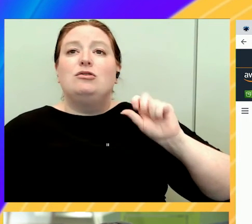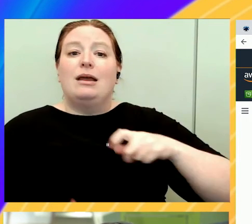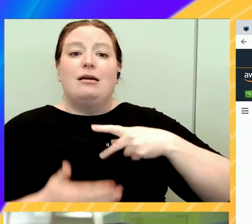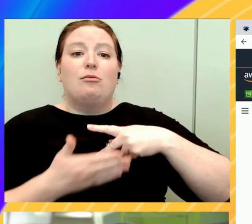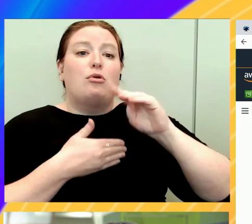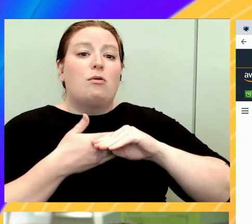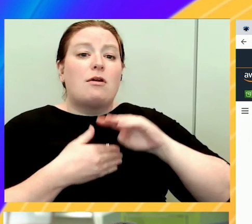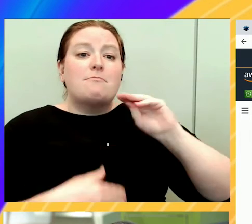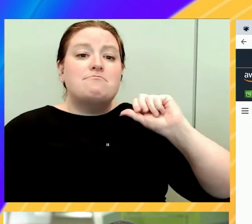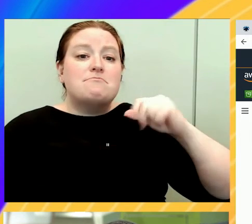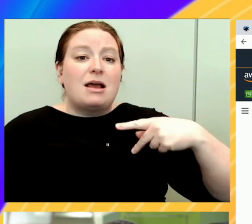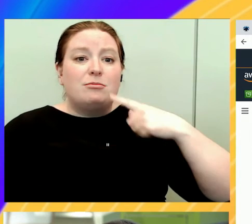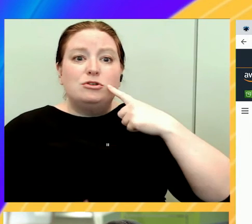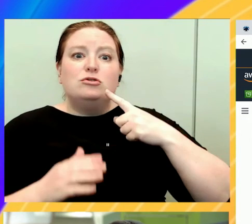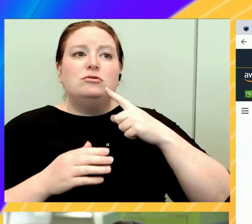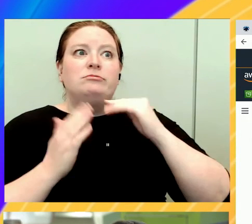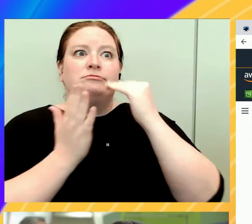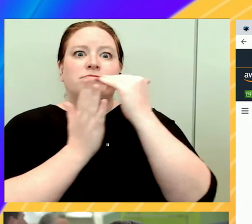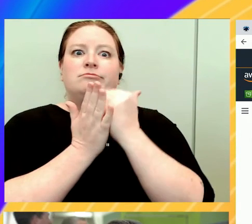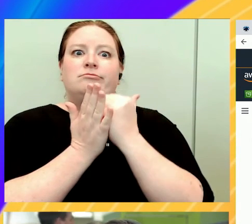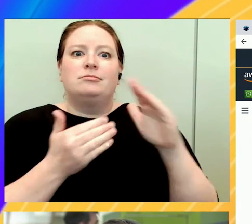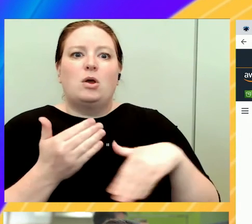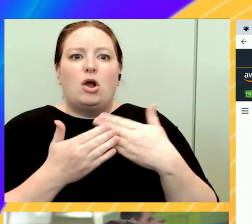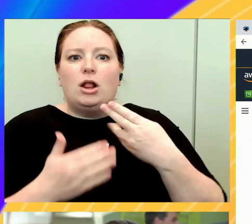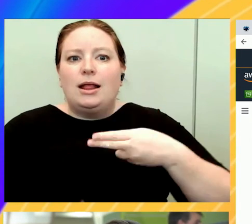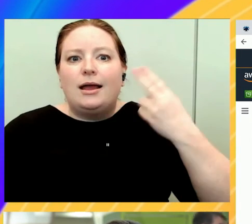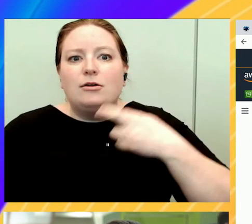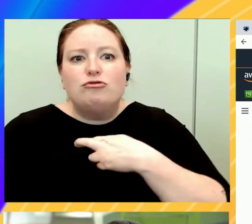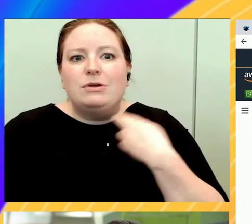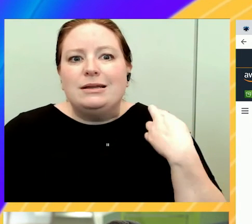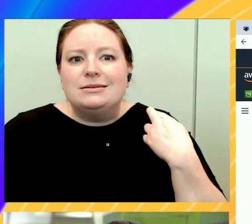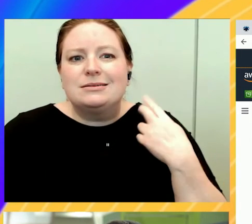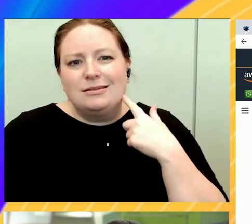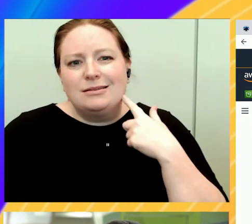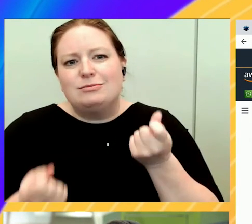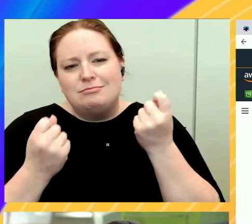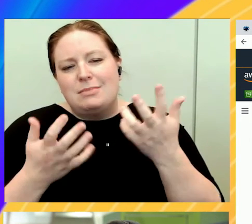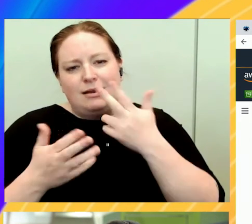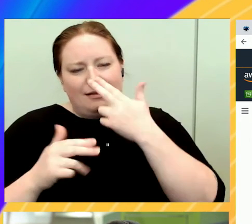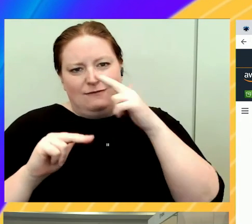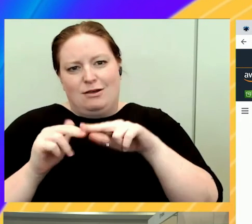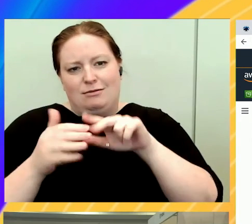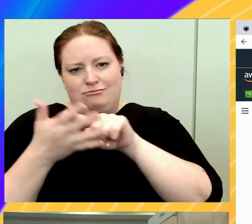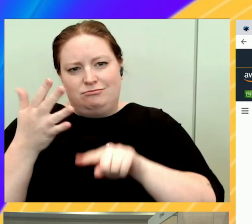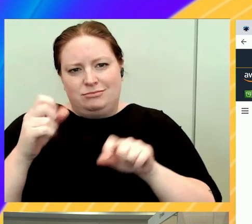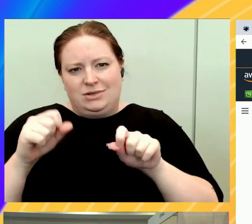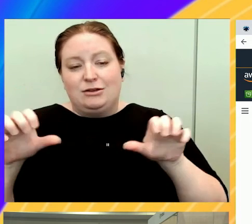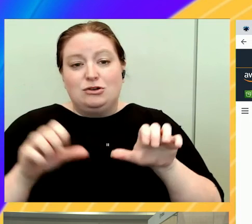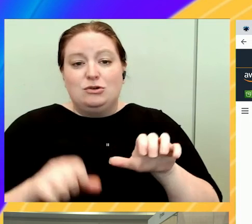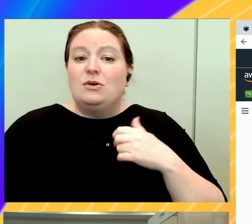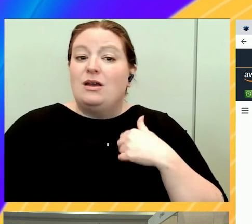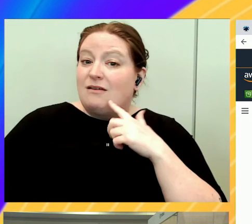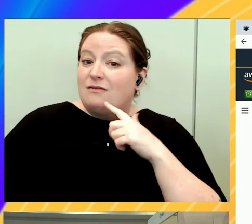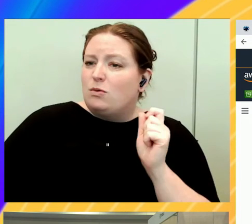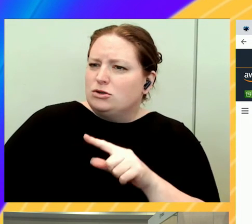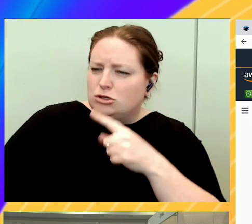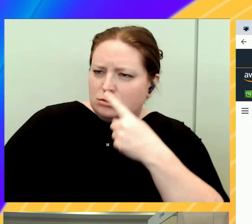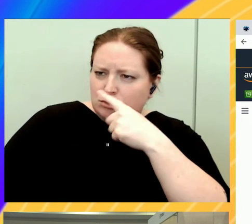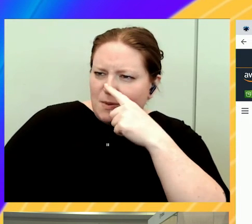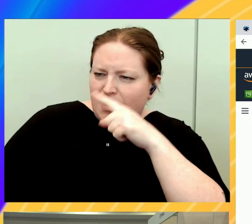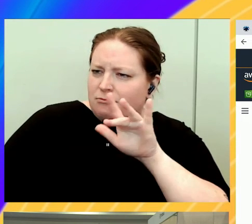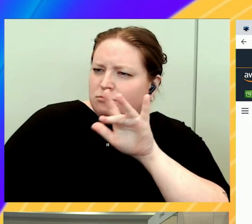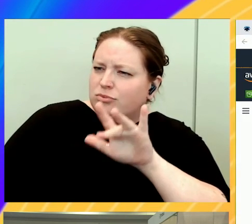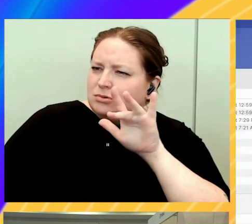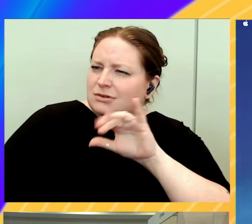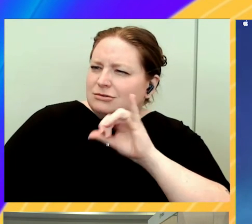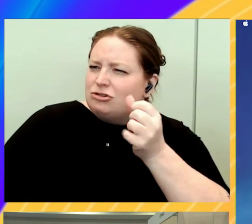high-risk findings. All kinds of cool stuff you can do there. I got a question. We didn't plan this. Could you open up that JSON file really quick just to kind of give us an